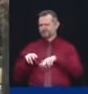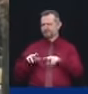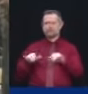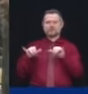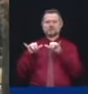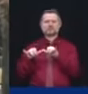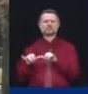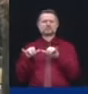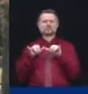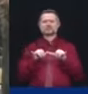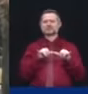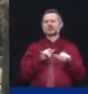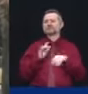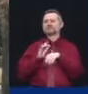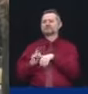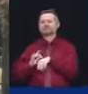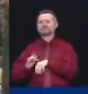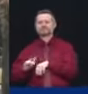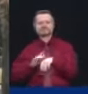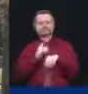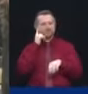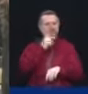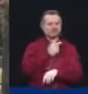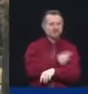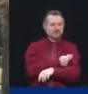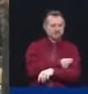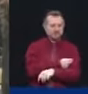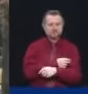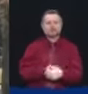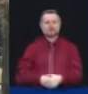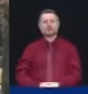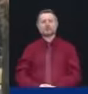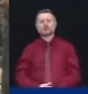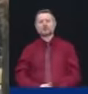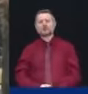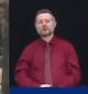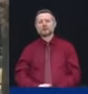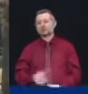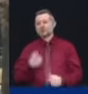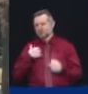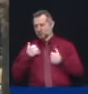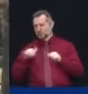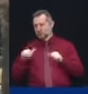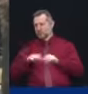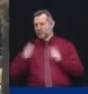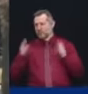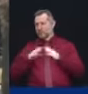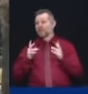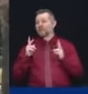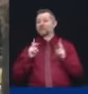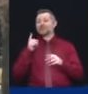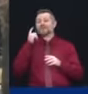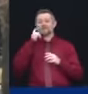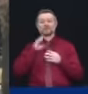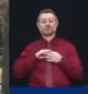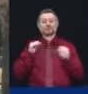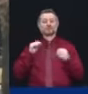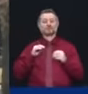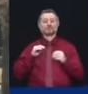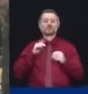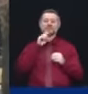opening of the vaccination centers to more and more people. We just opened it to 60